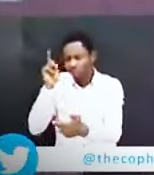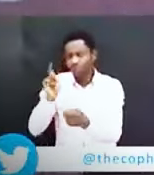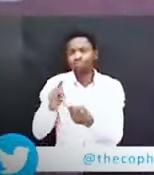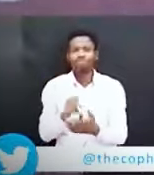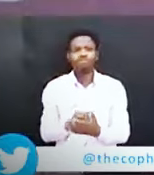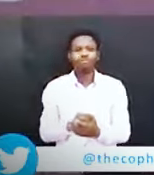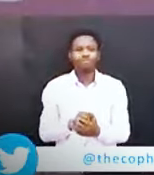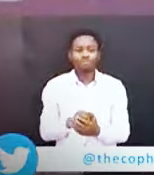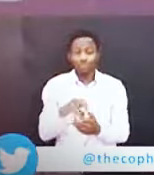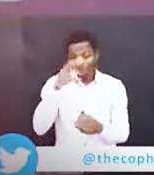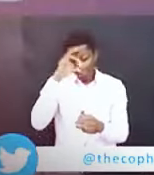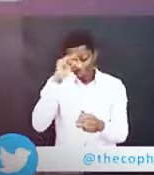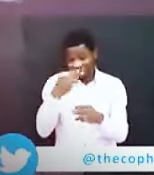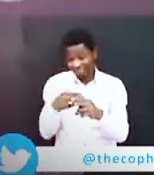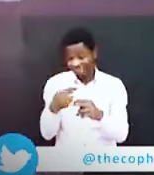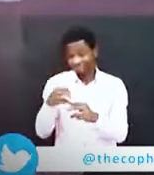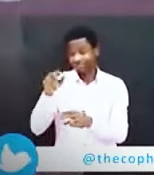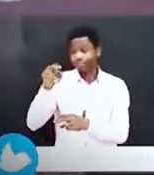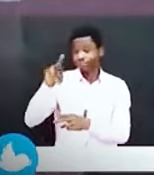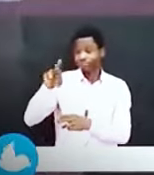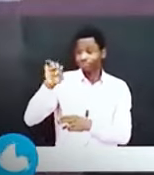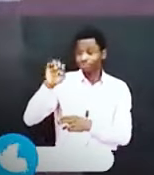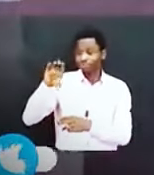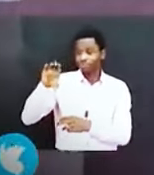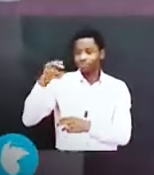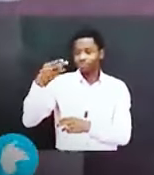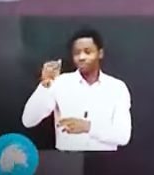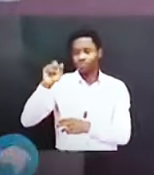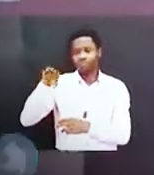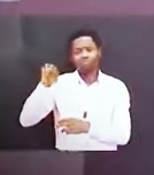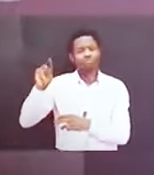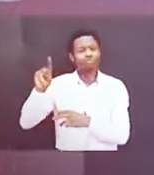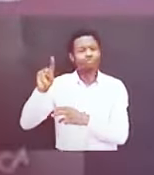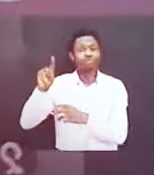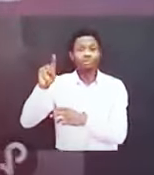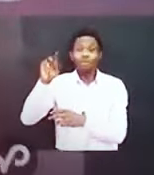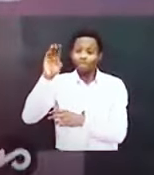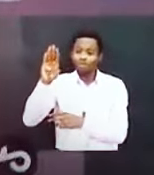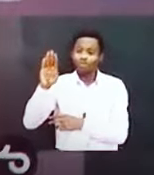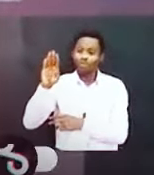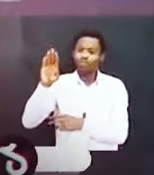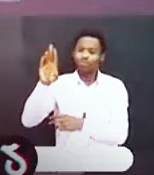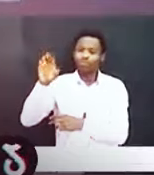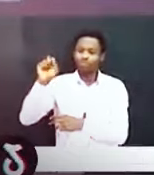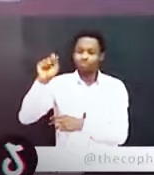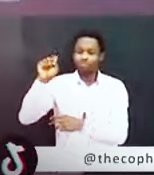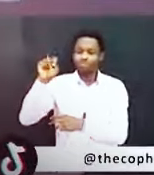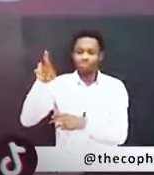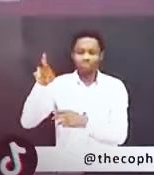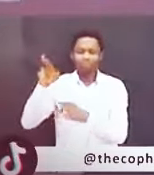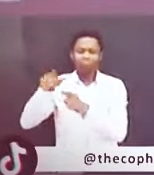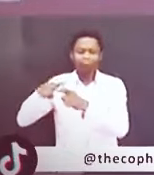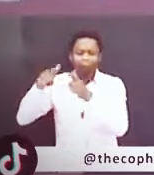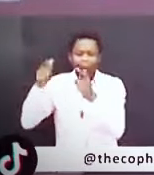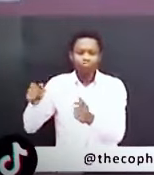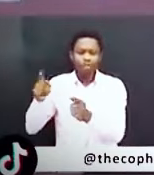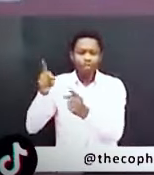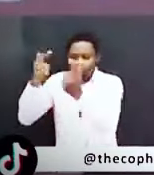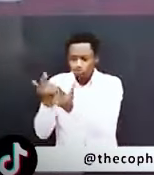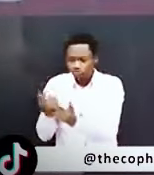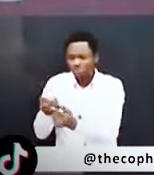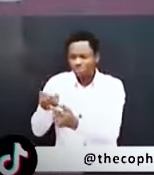Baxter, one of the greatest Puritans, arguably the greatest